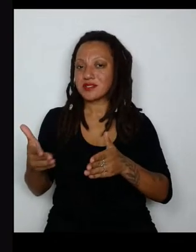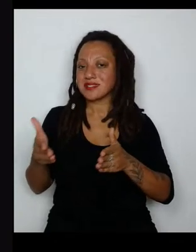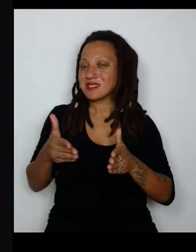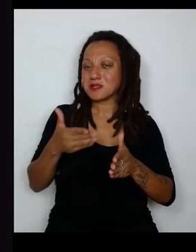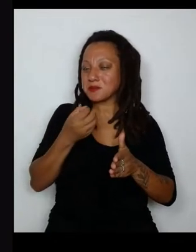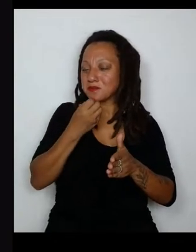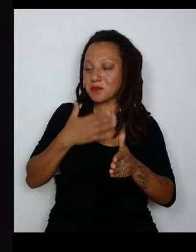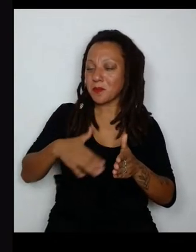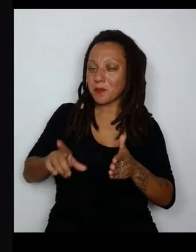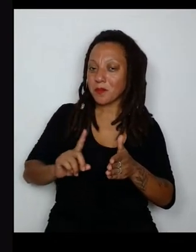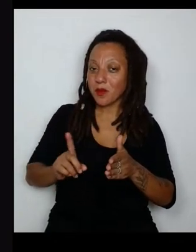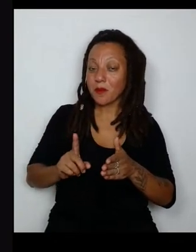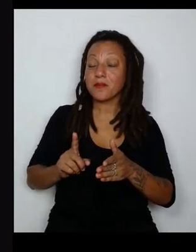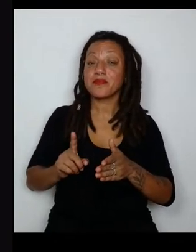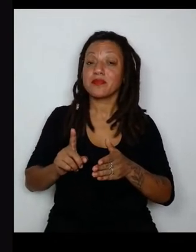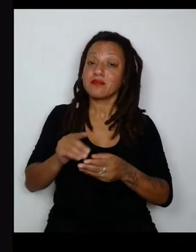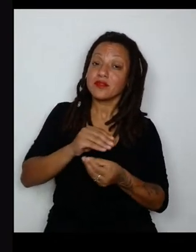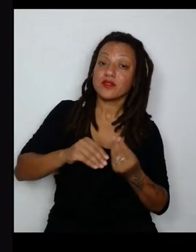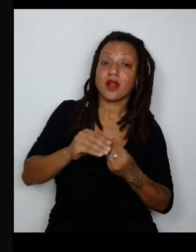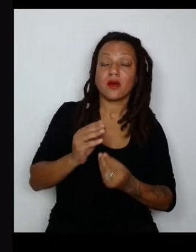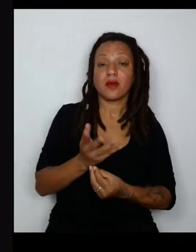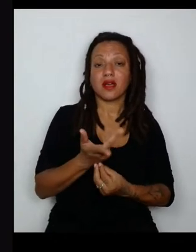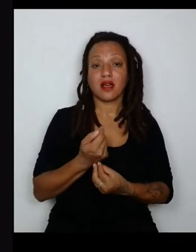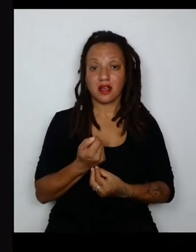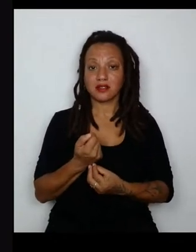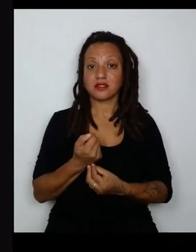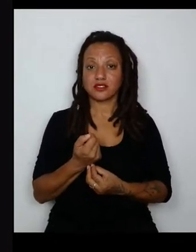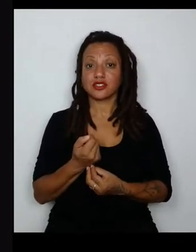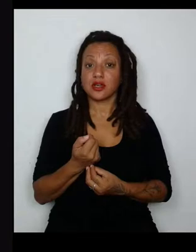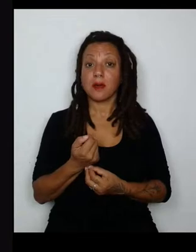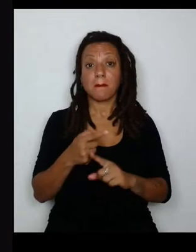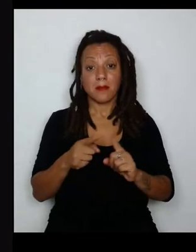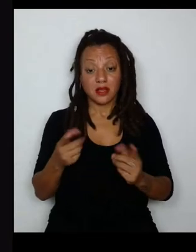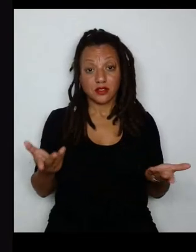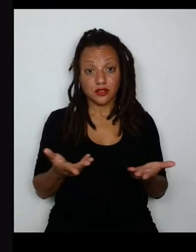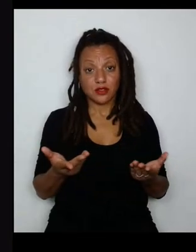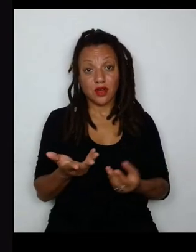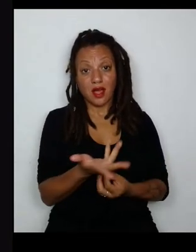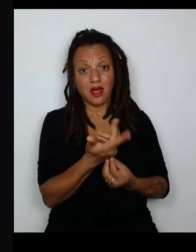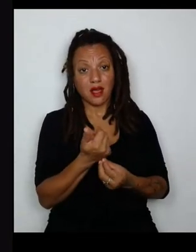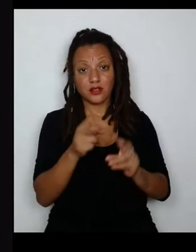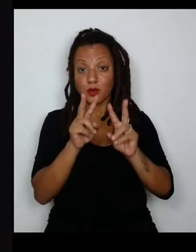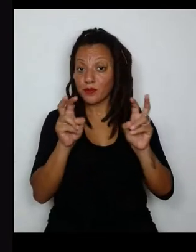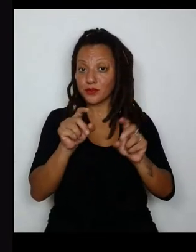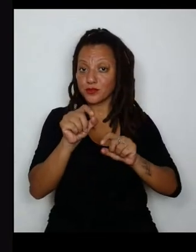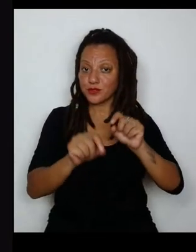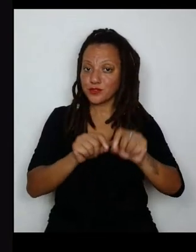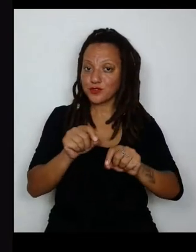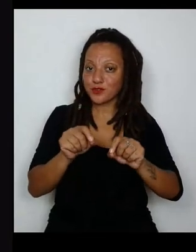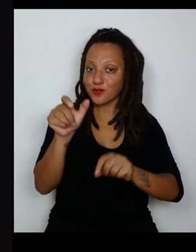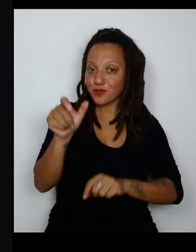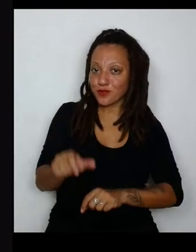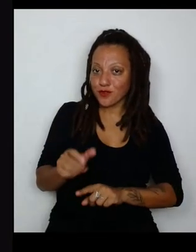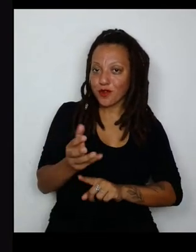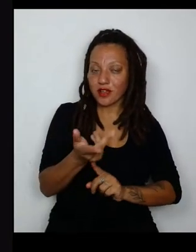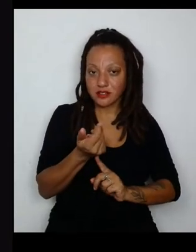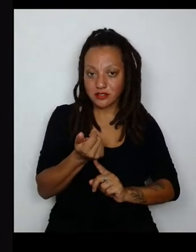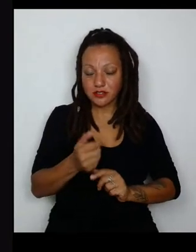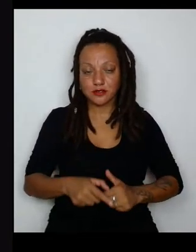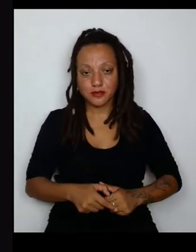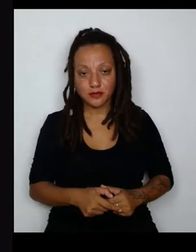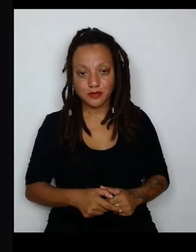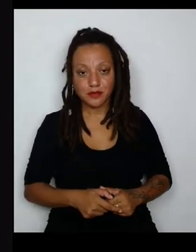why we are even discussing him and perhaps more important how do we want to reckon with the